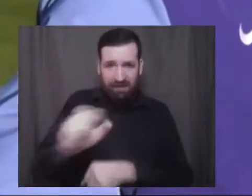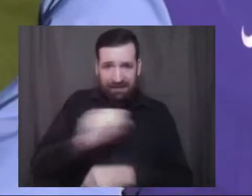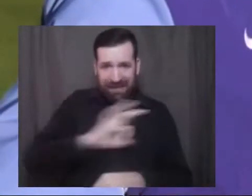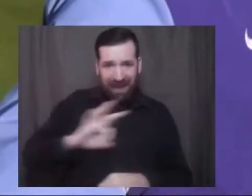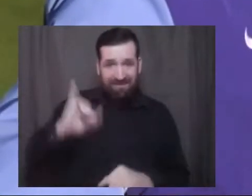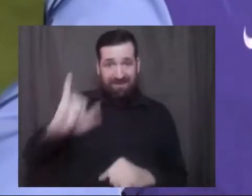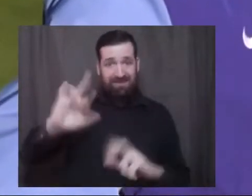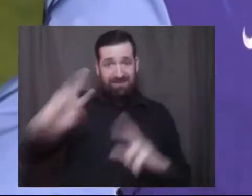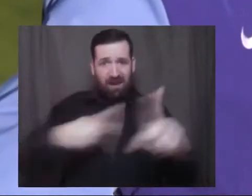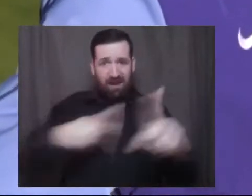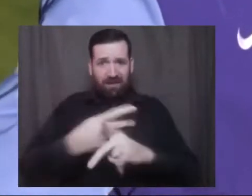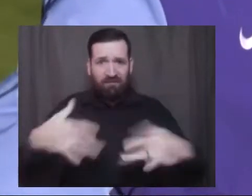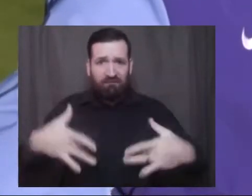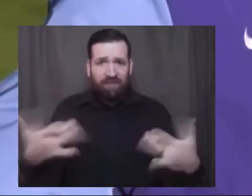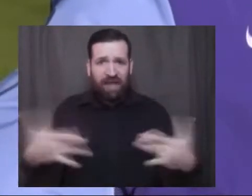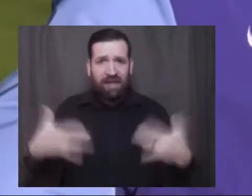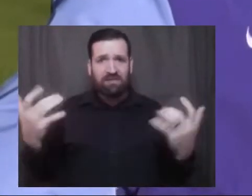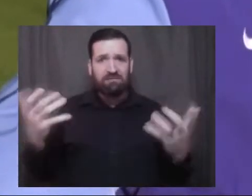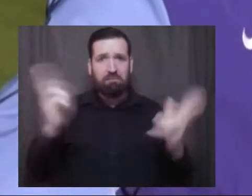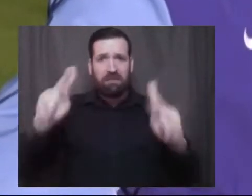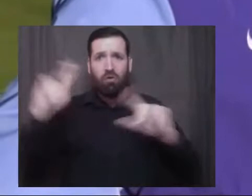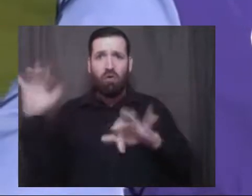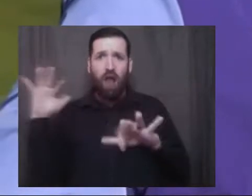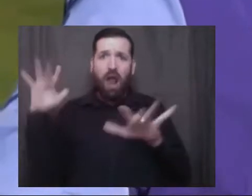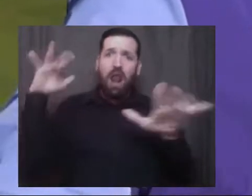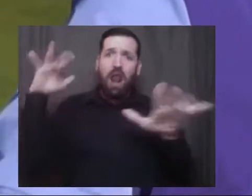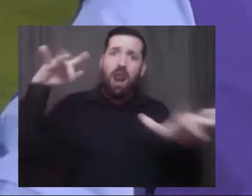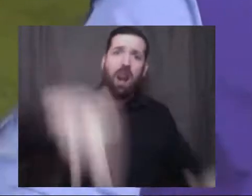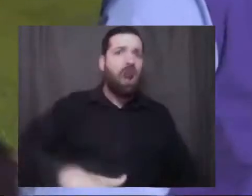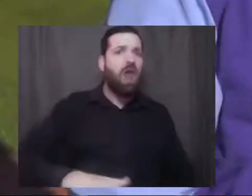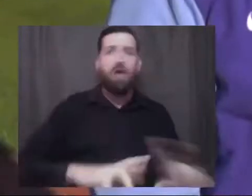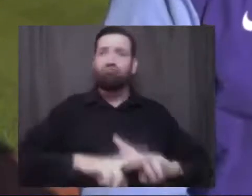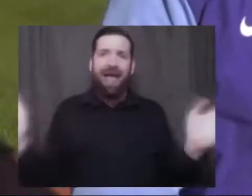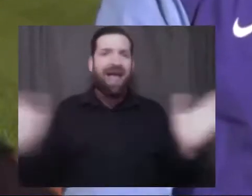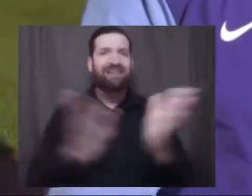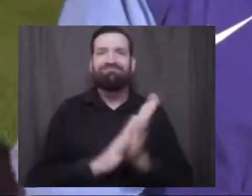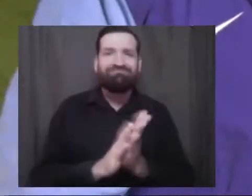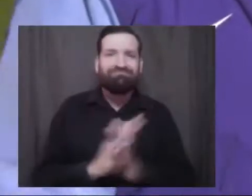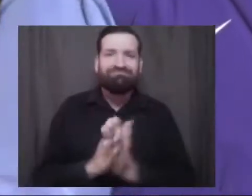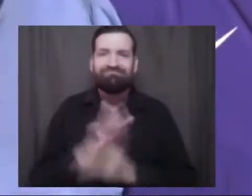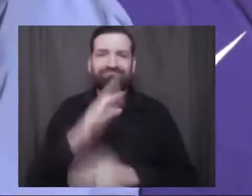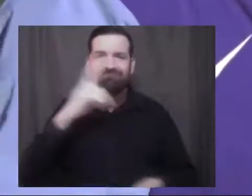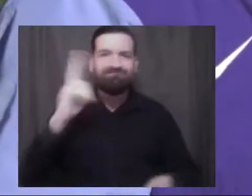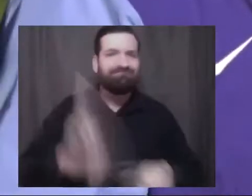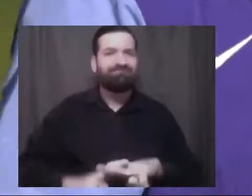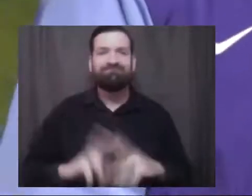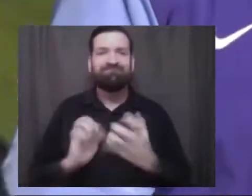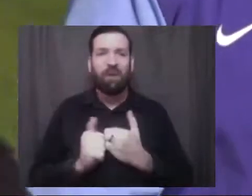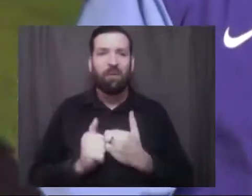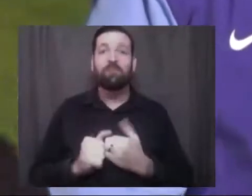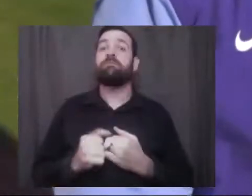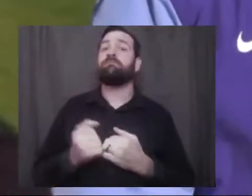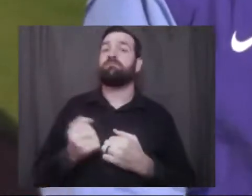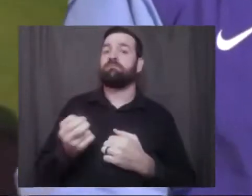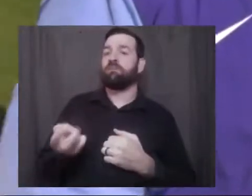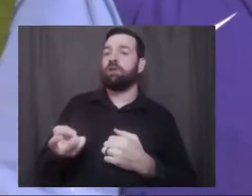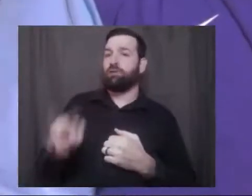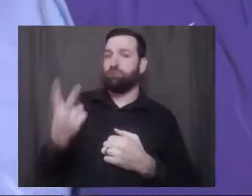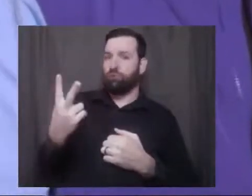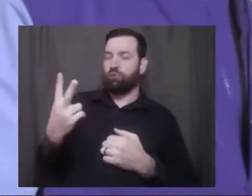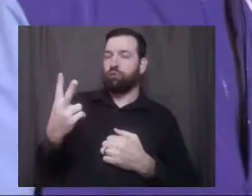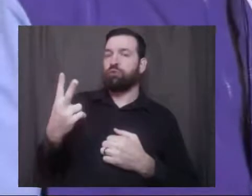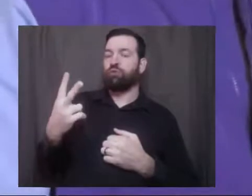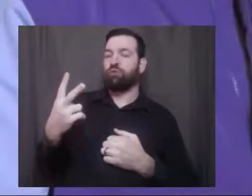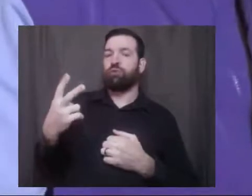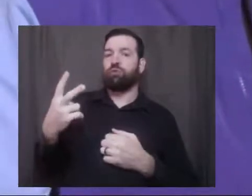these people coming out, not a care in the world, ready to have a good time. How do we do it? So we have 2 first aid stations, one on the lower level, which we call plaza level,